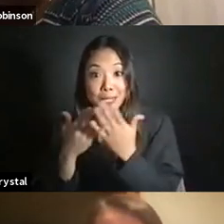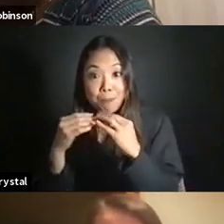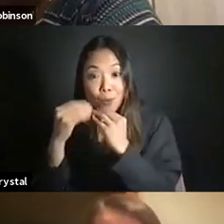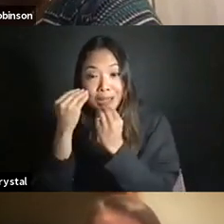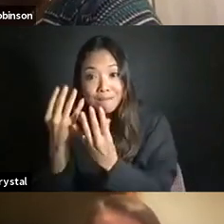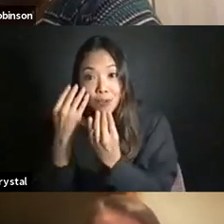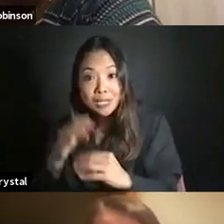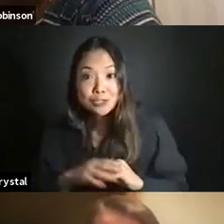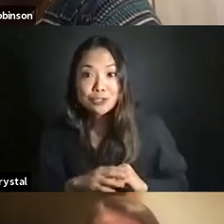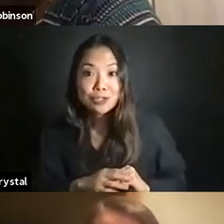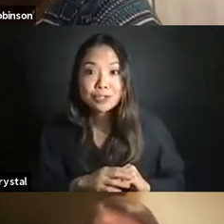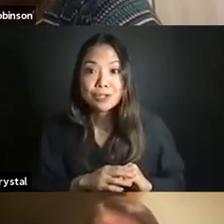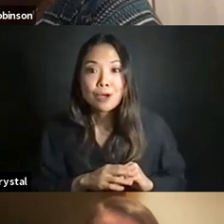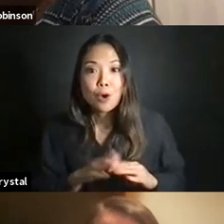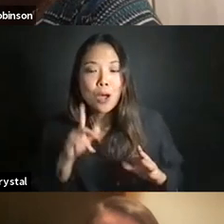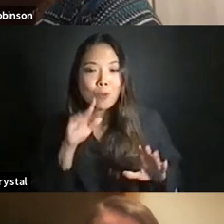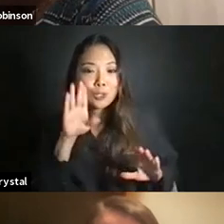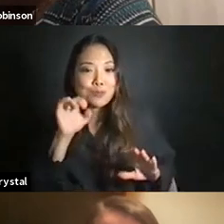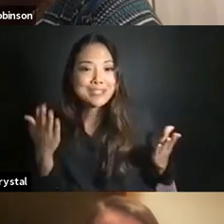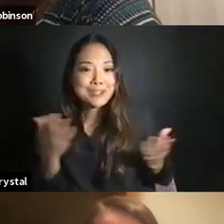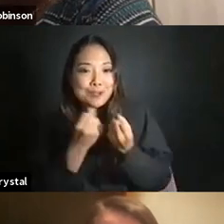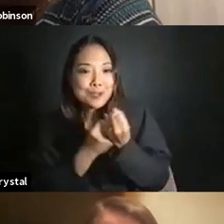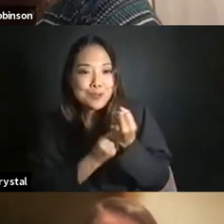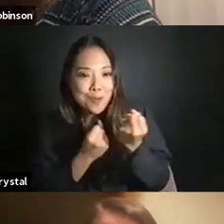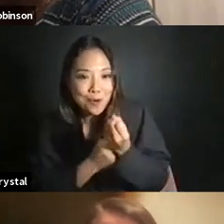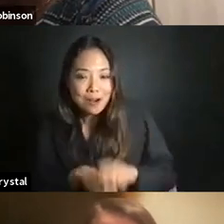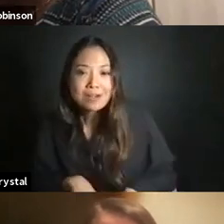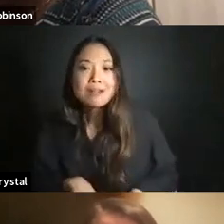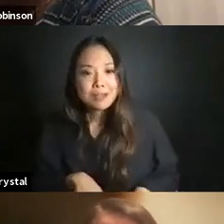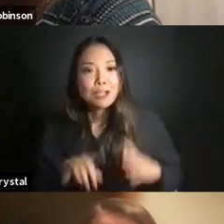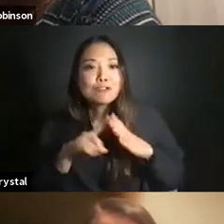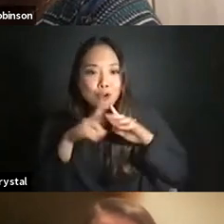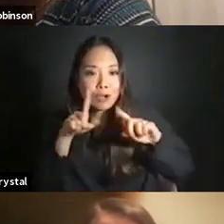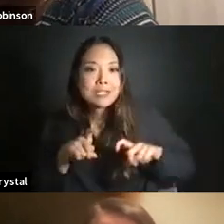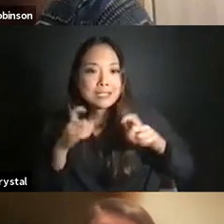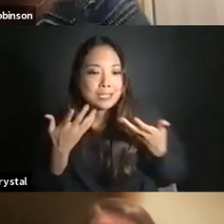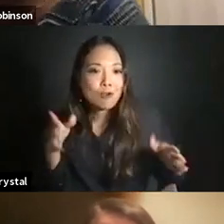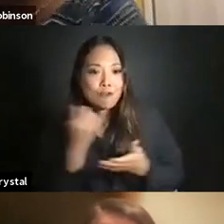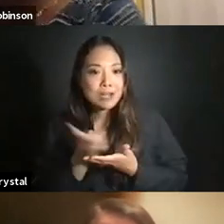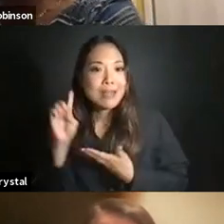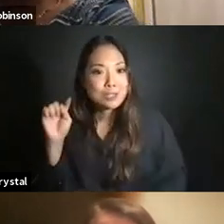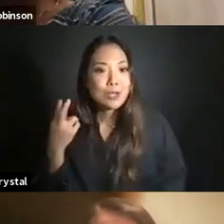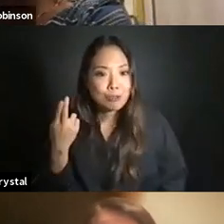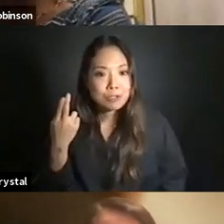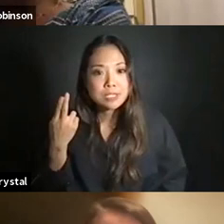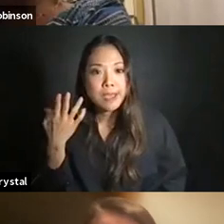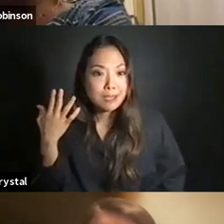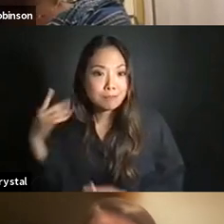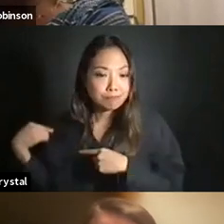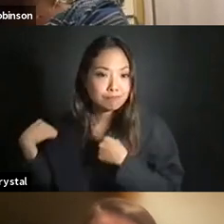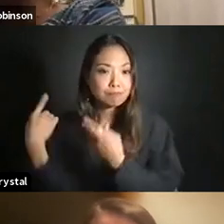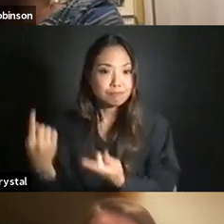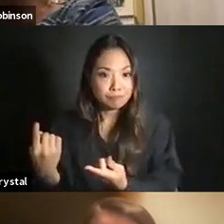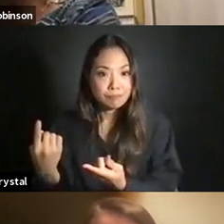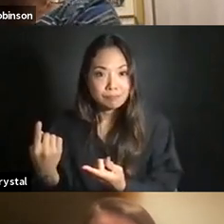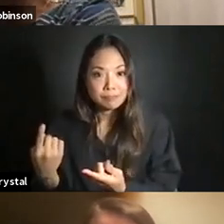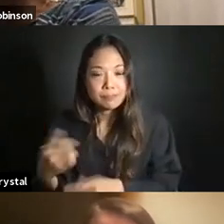wanted to be here to support if need be um yeah we have started testing last week last thursday and it's been going on at schools definitely